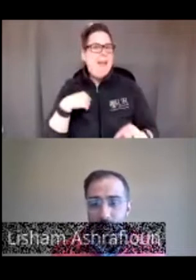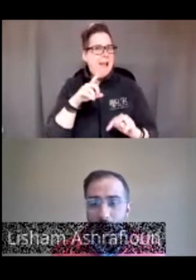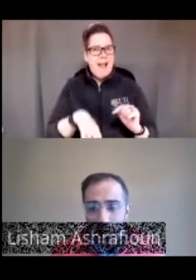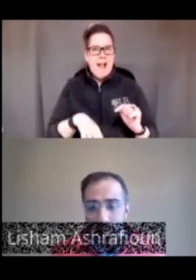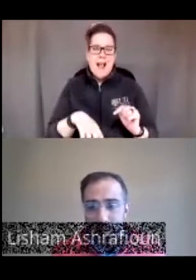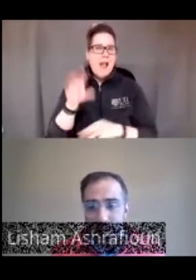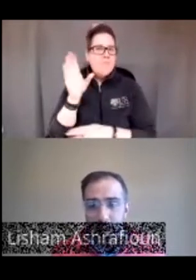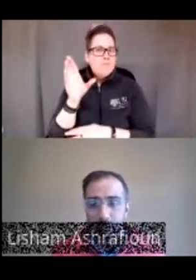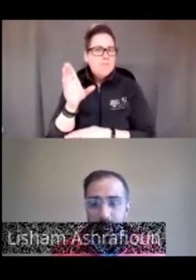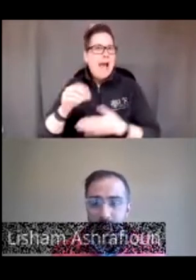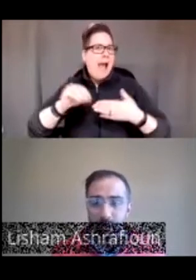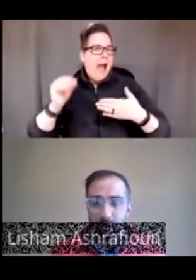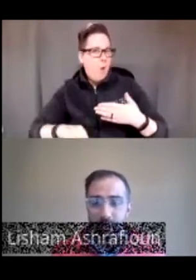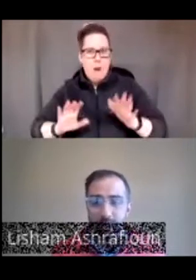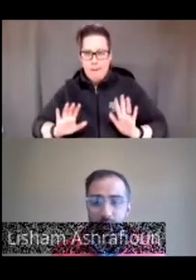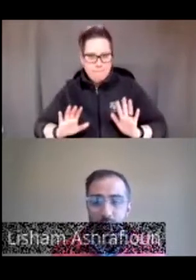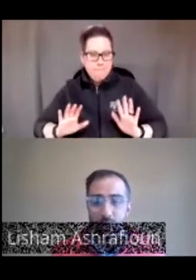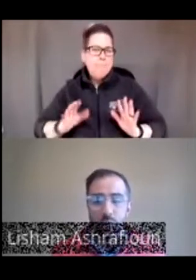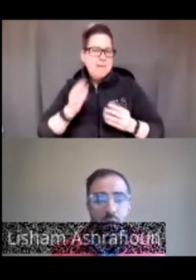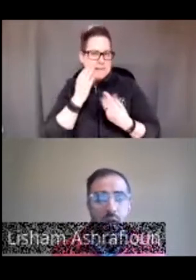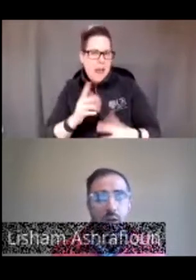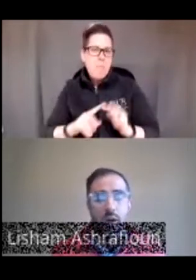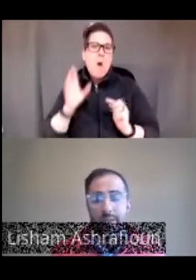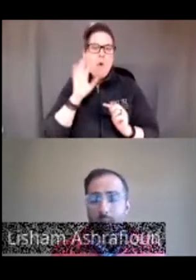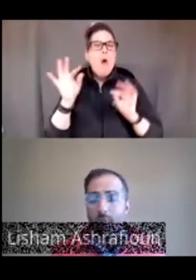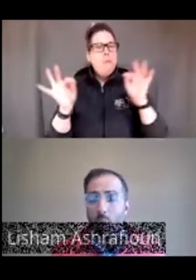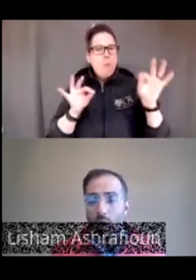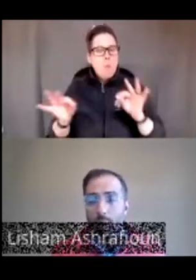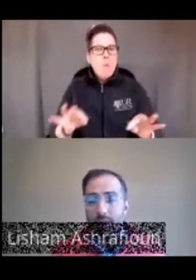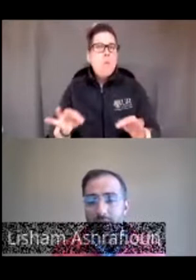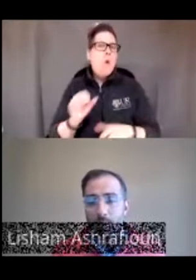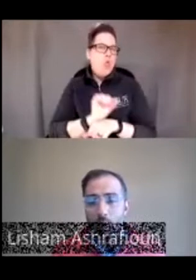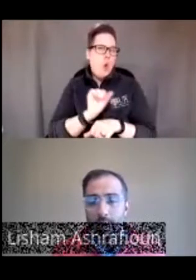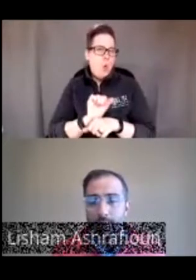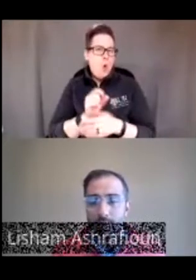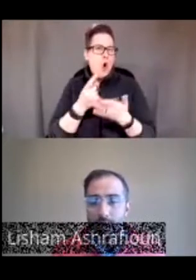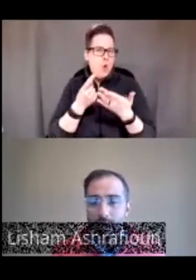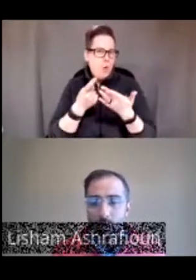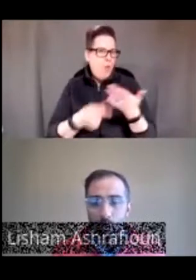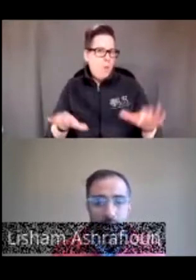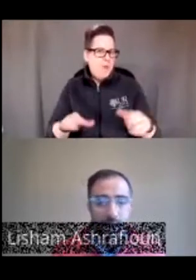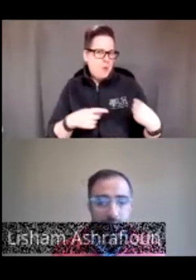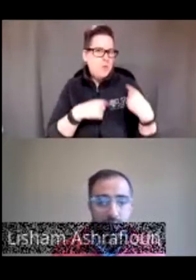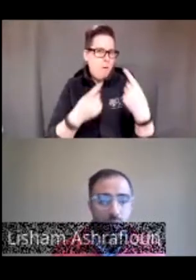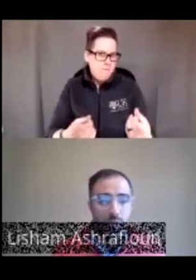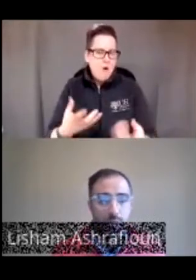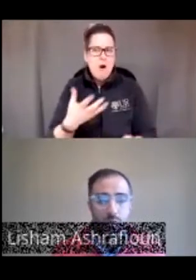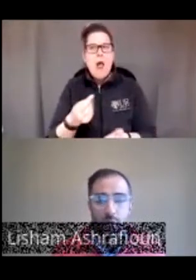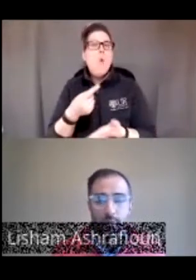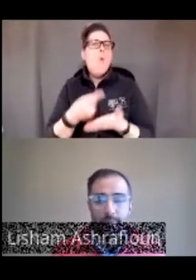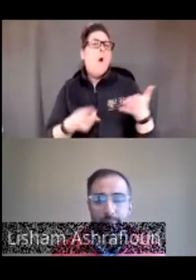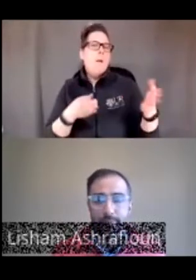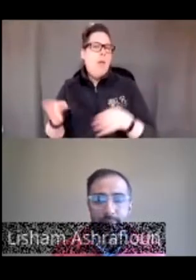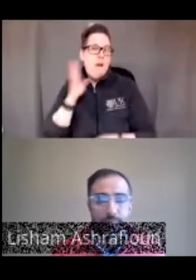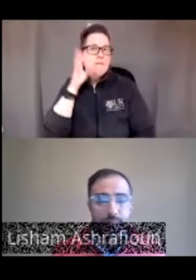any of our outcome data, but I'll kind of take you through some of our work up into this point and what we have in store for the